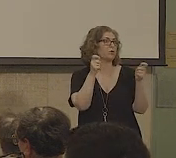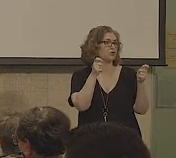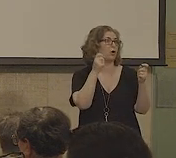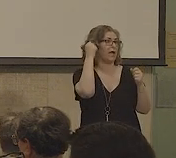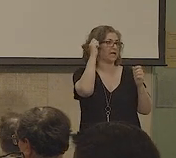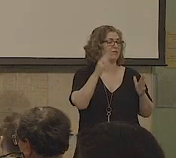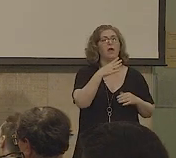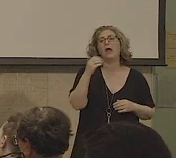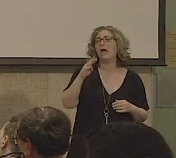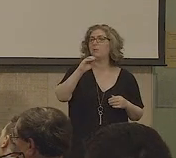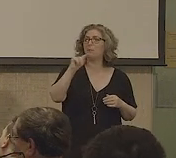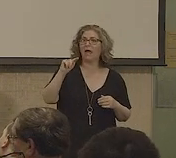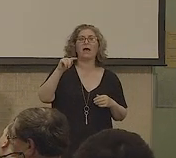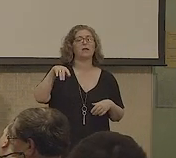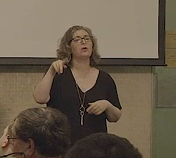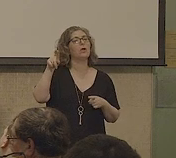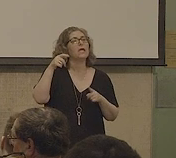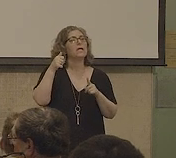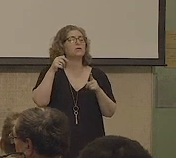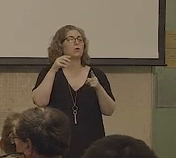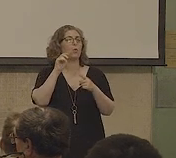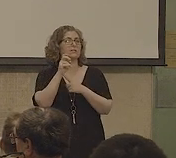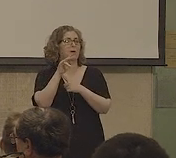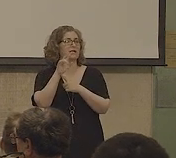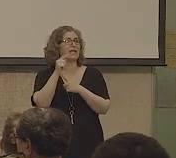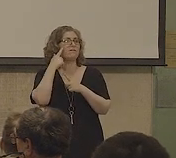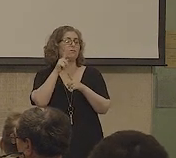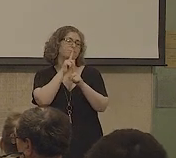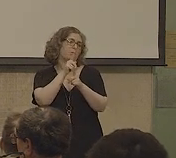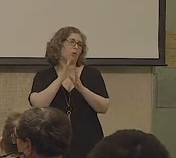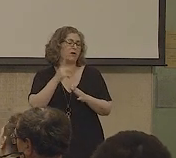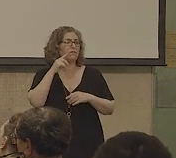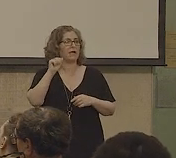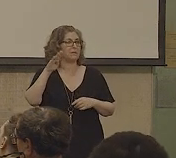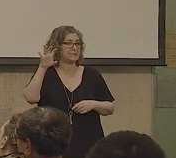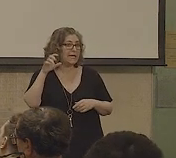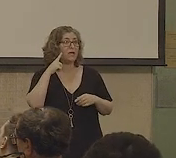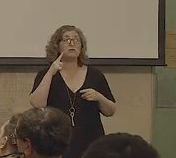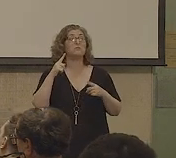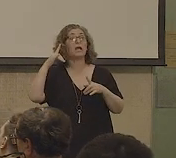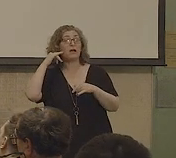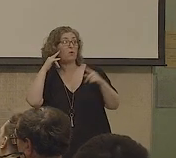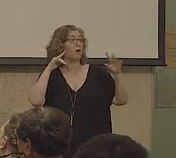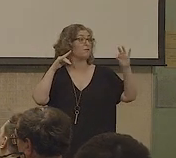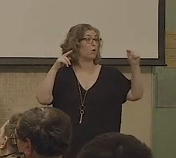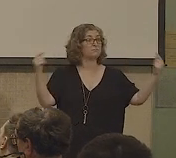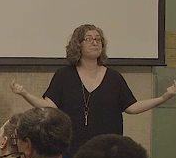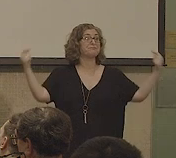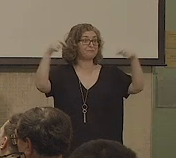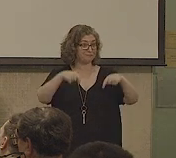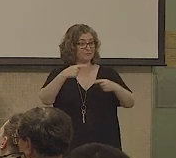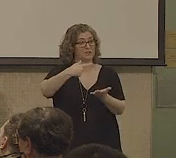ABC News chief national correspondent. Fred and Matt have come from opposite sides of the country tonight to discuss a